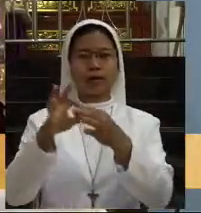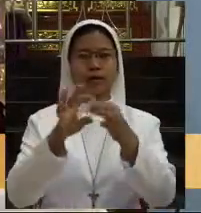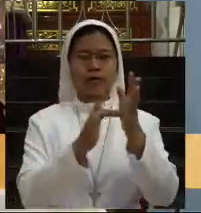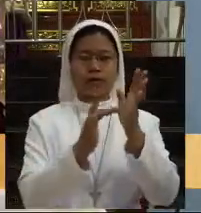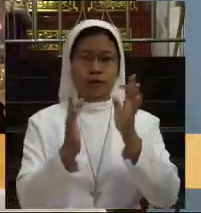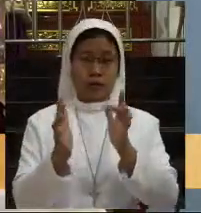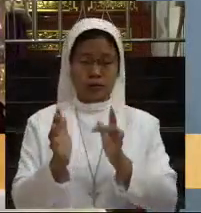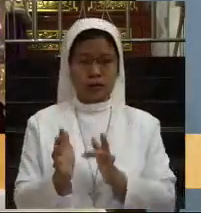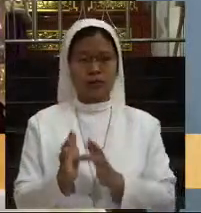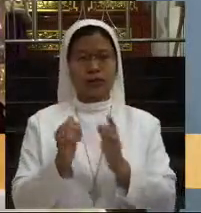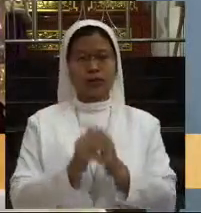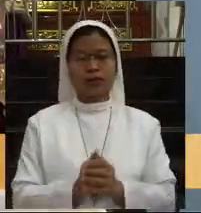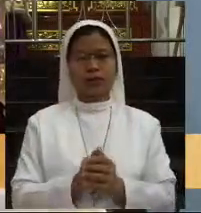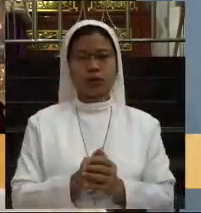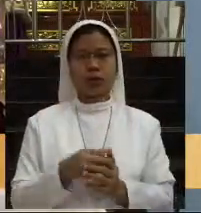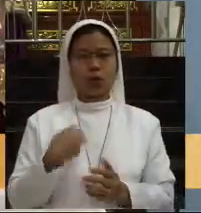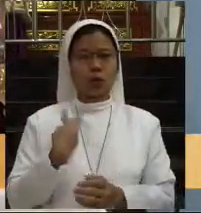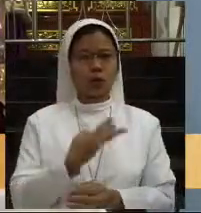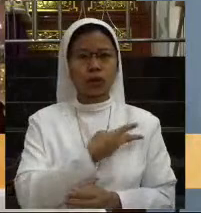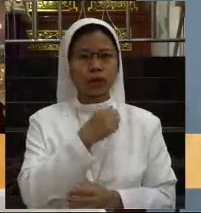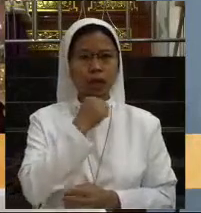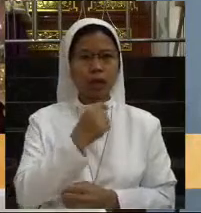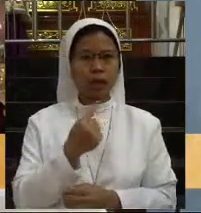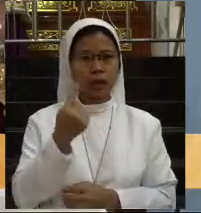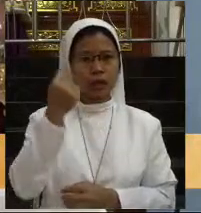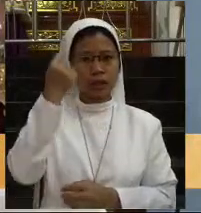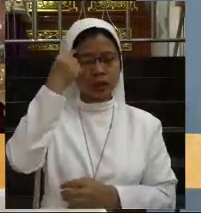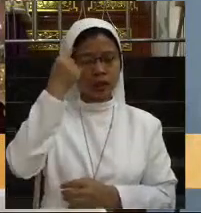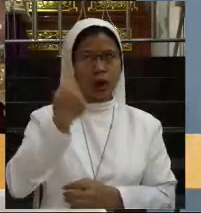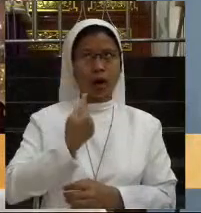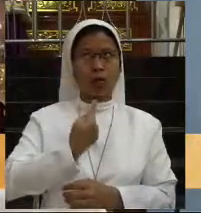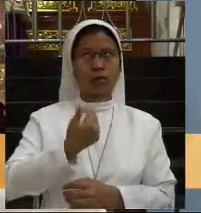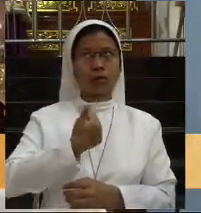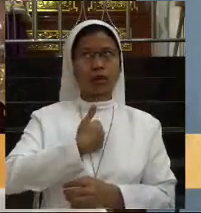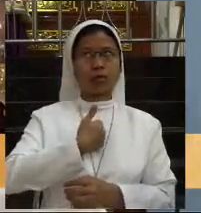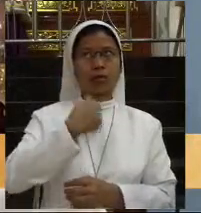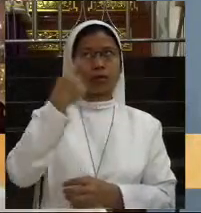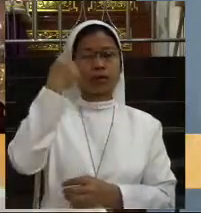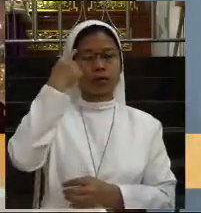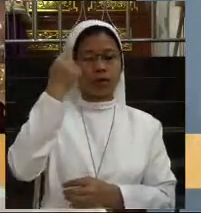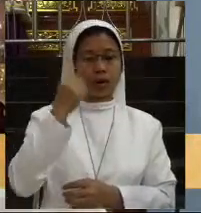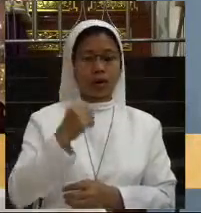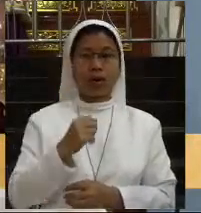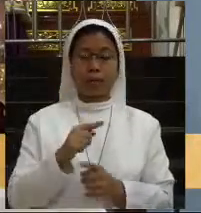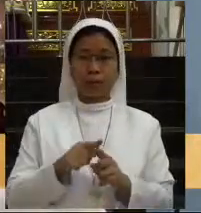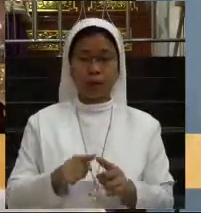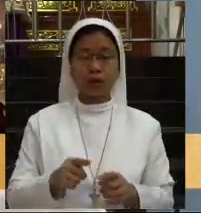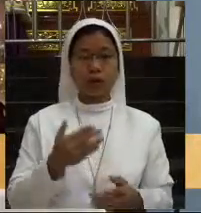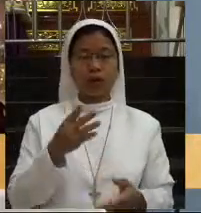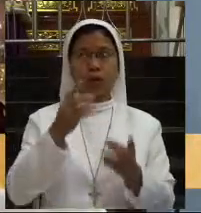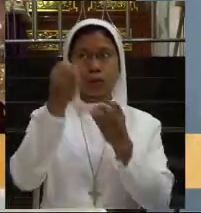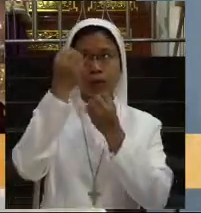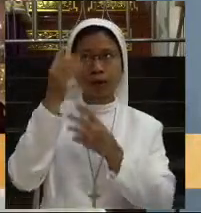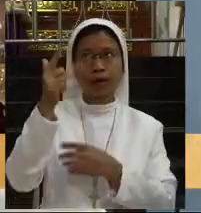ideal, what we say is, Lord, now I'm ready to